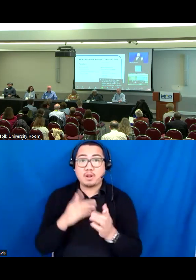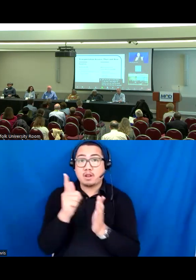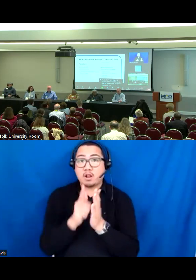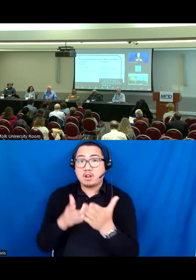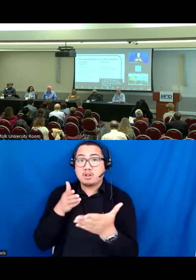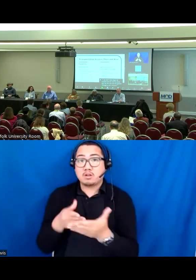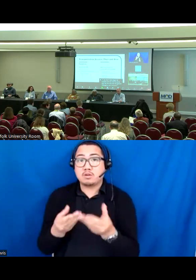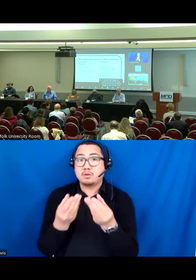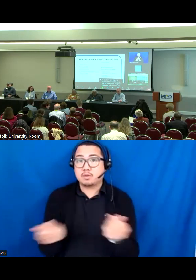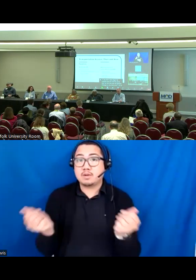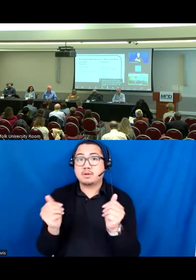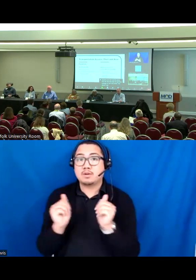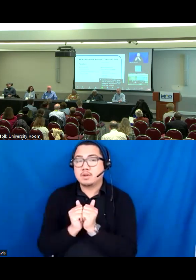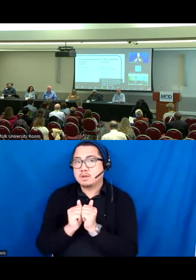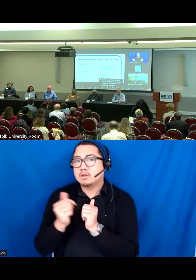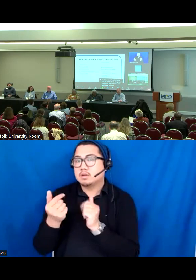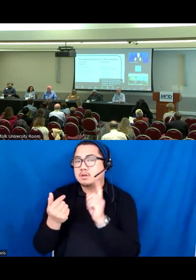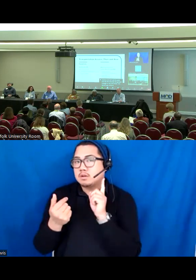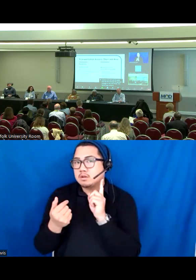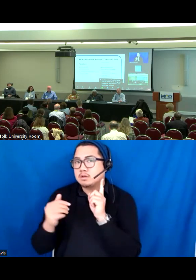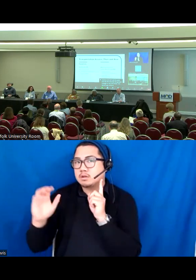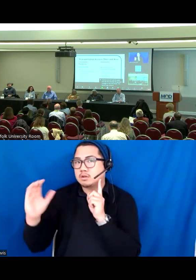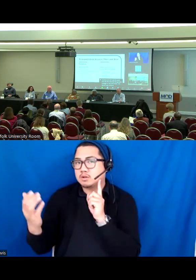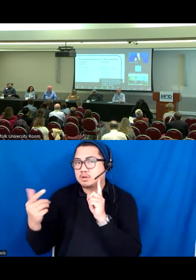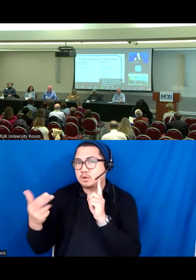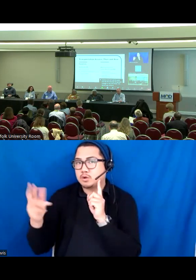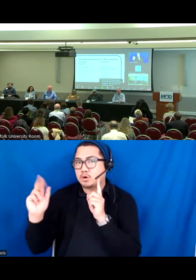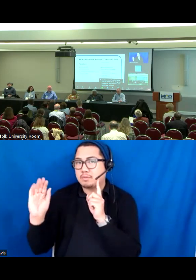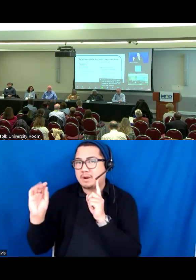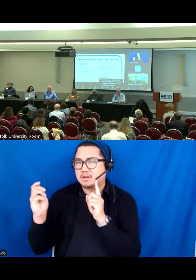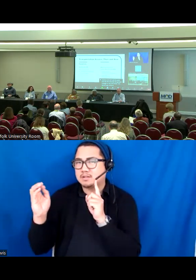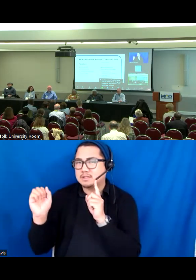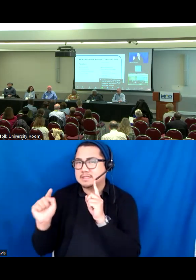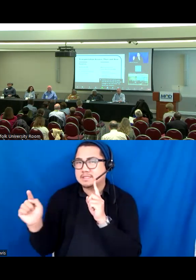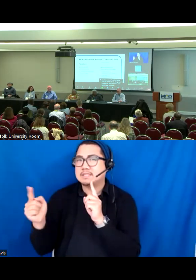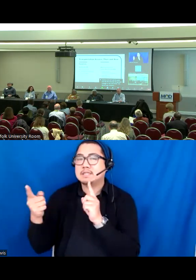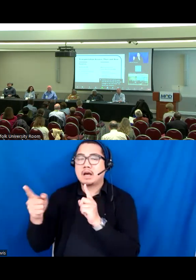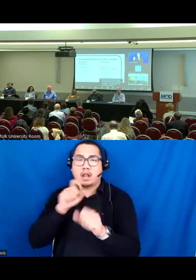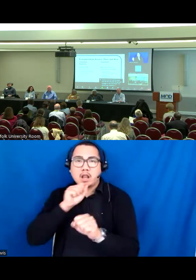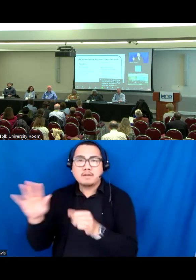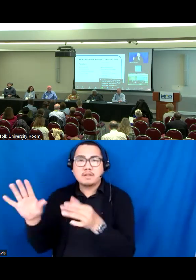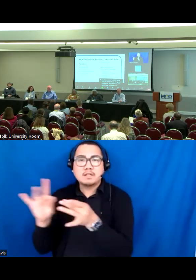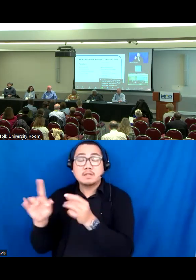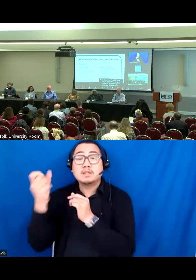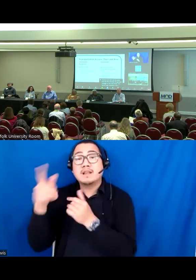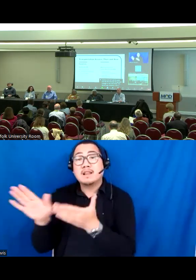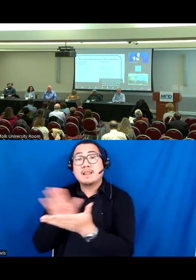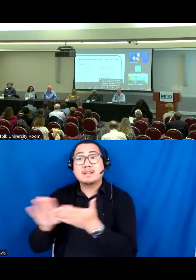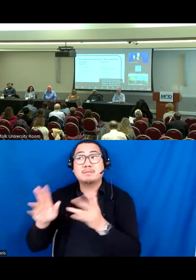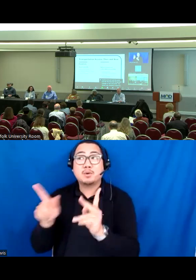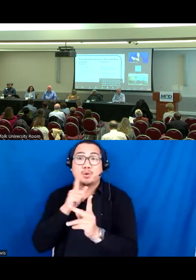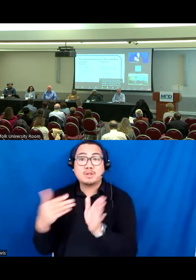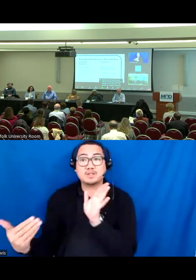resolved, Dan Grabowskis. And one of his comments to all this was, and I love this, he goes, the nicest bunch of people who ever sued